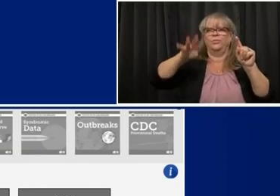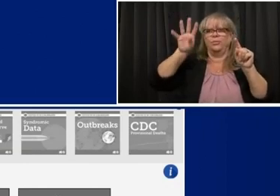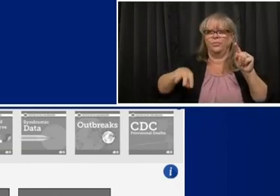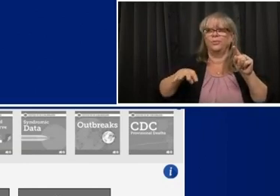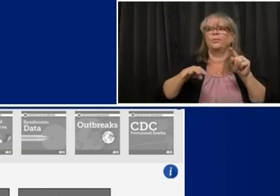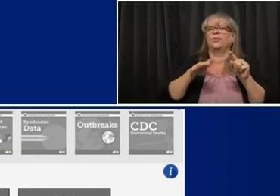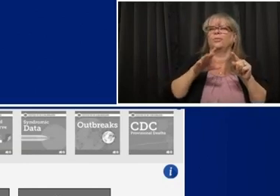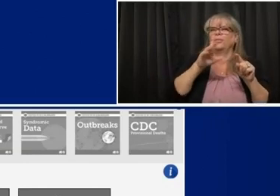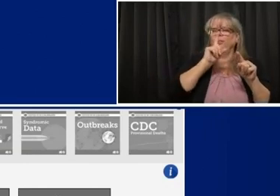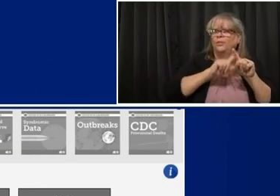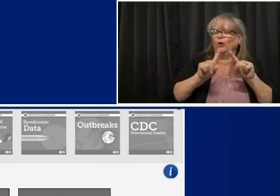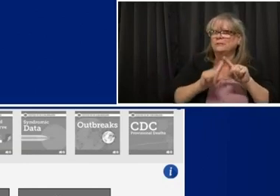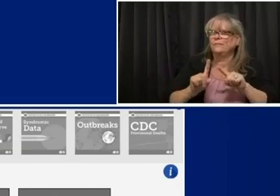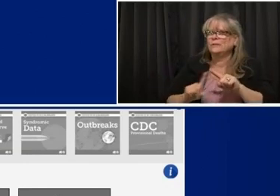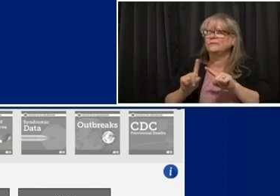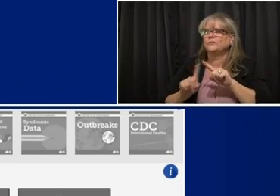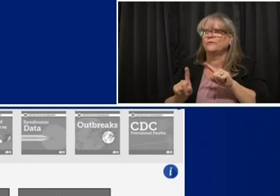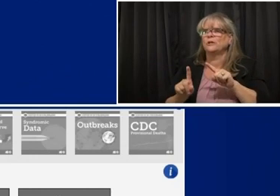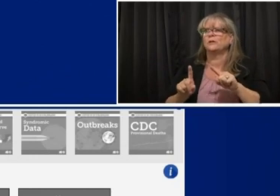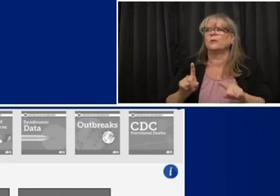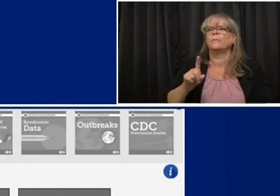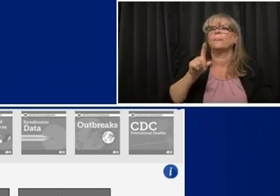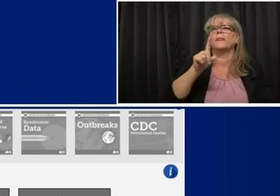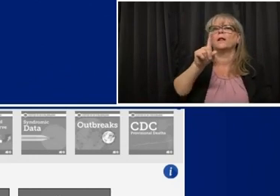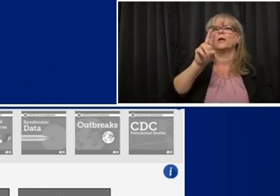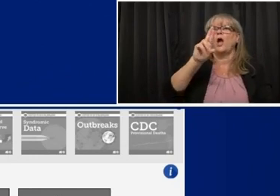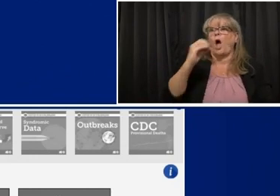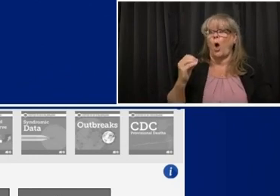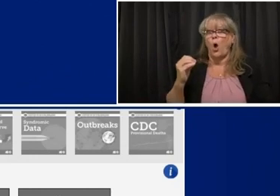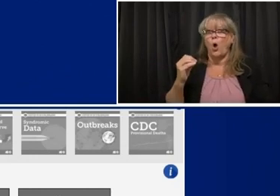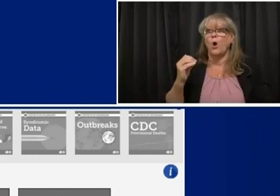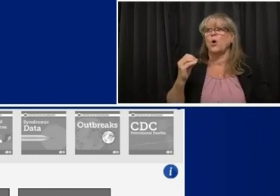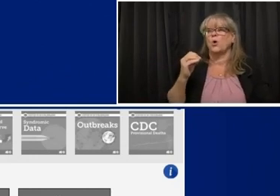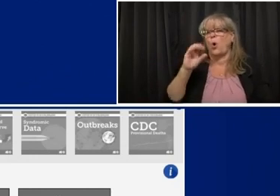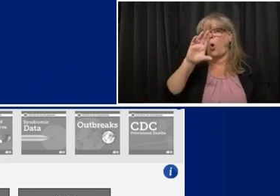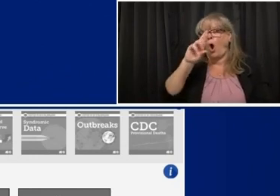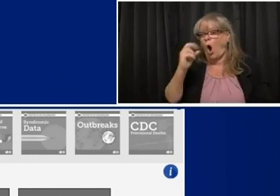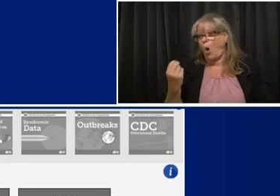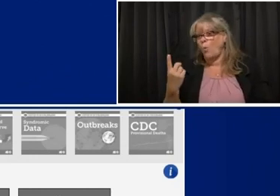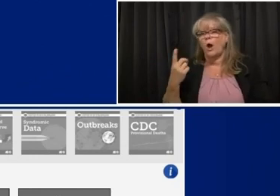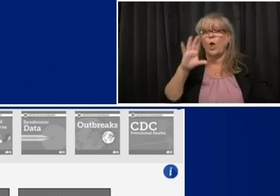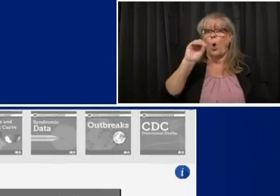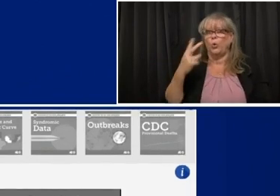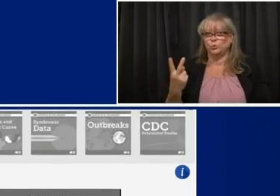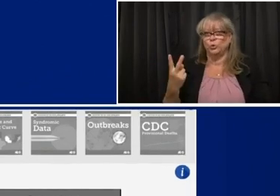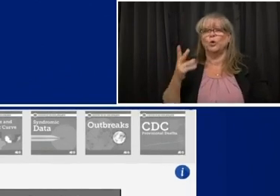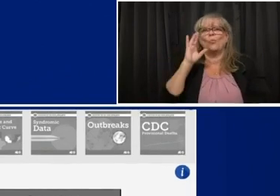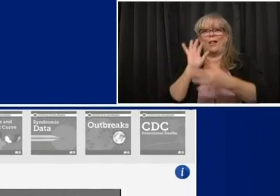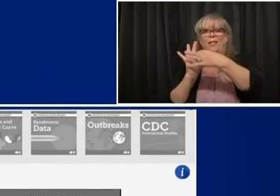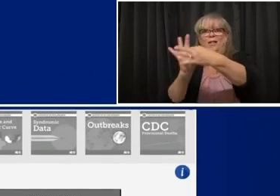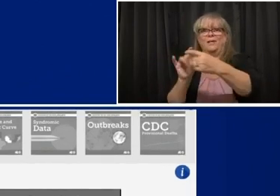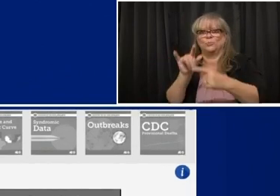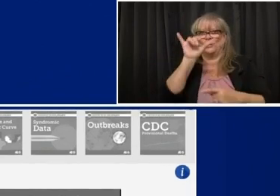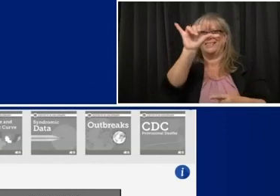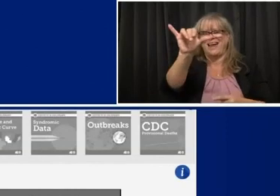hover on the data point you're interested in looking at and see some additional details about the data. Next slide.